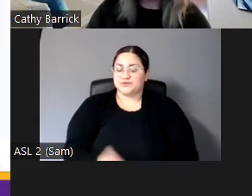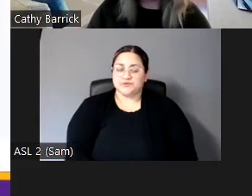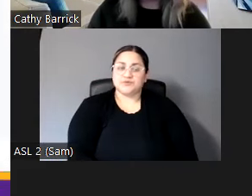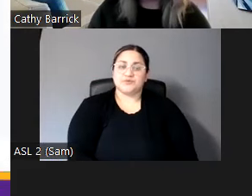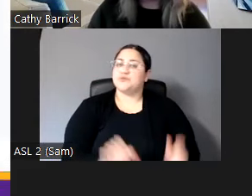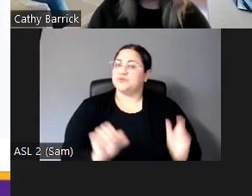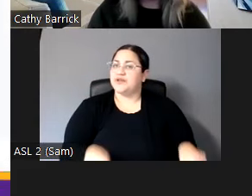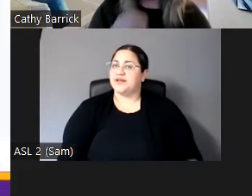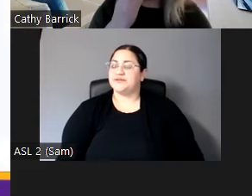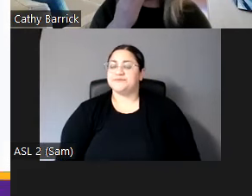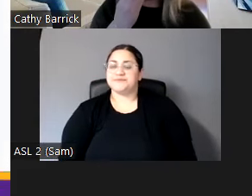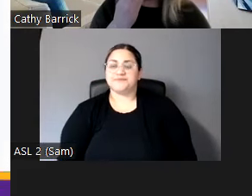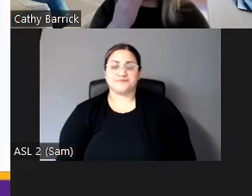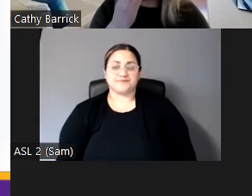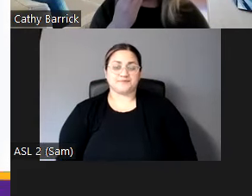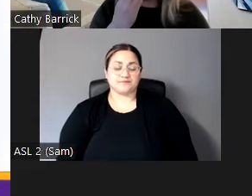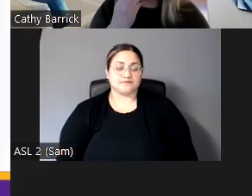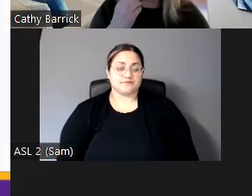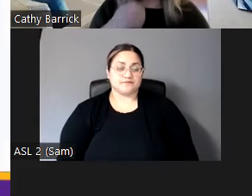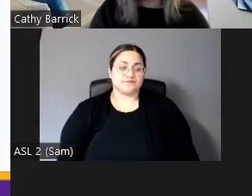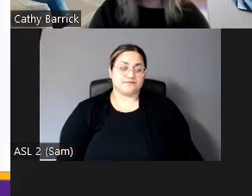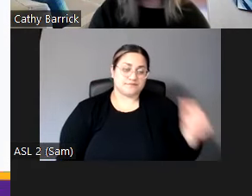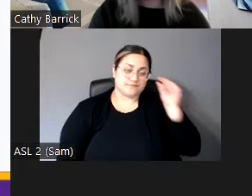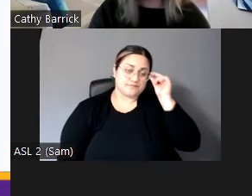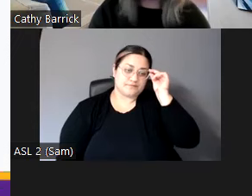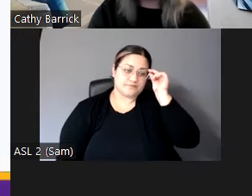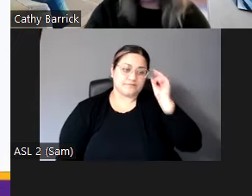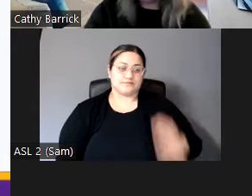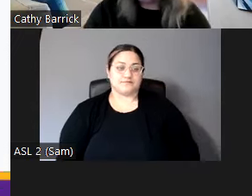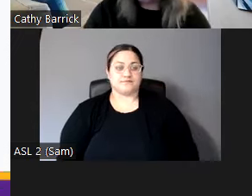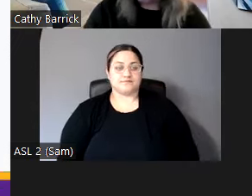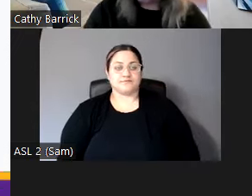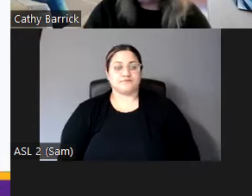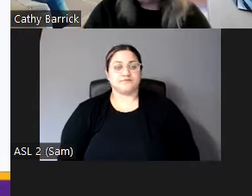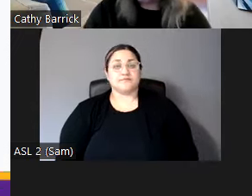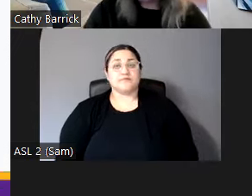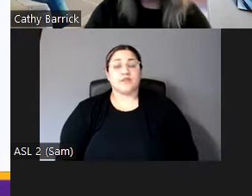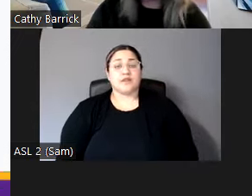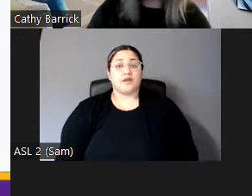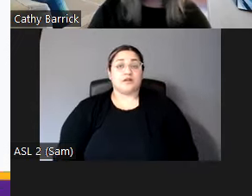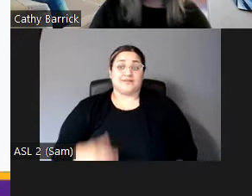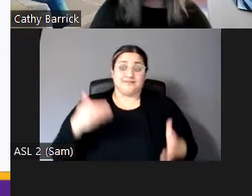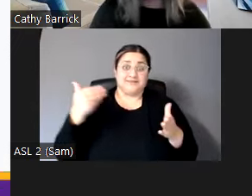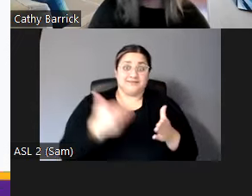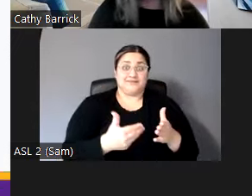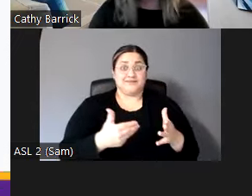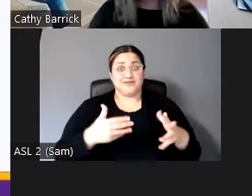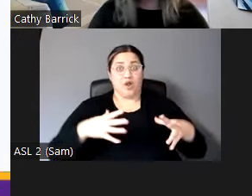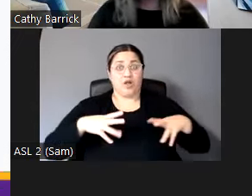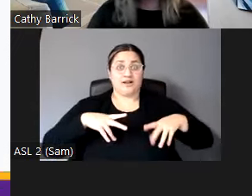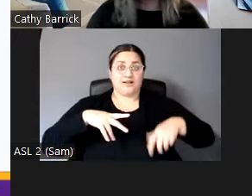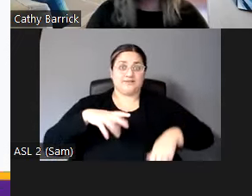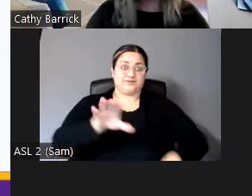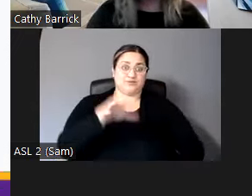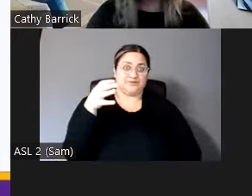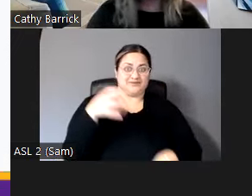individually. Just finally, we have a number of sessions before the holidays. The next one is next week with Dr.